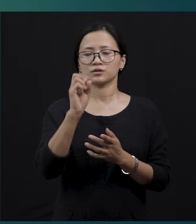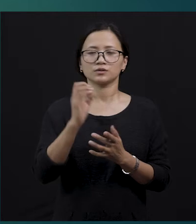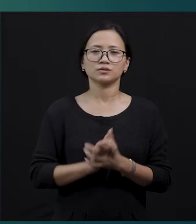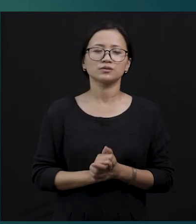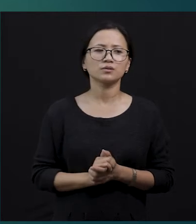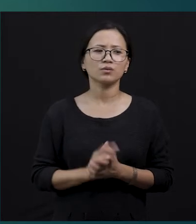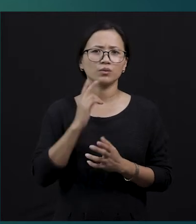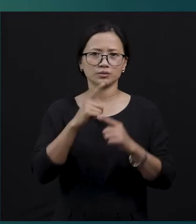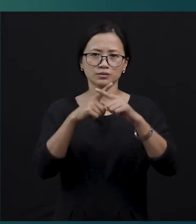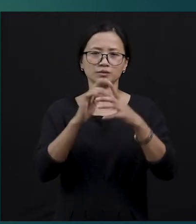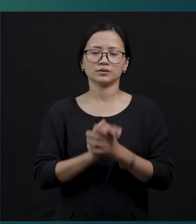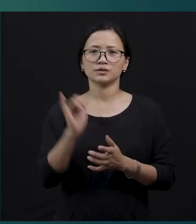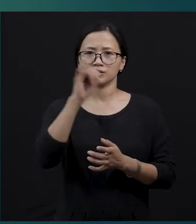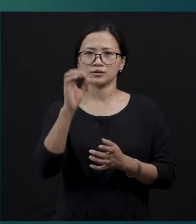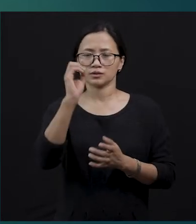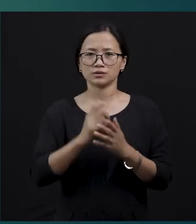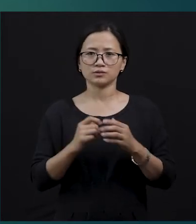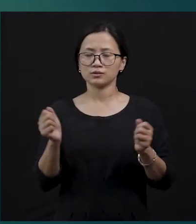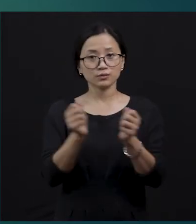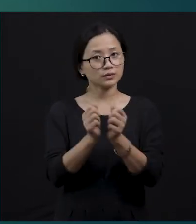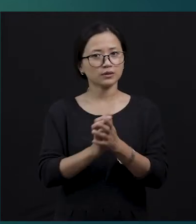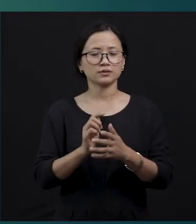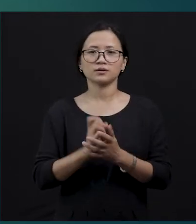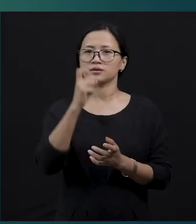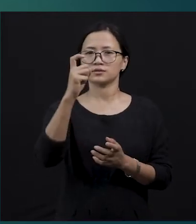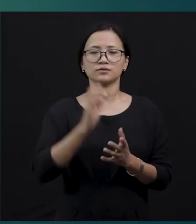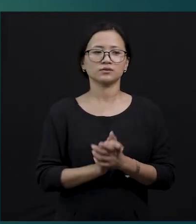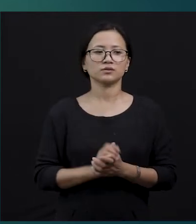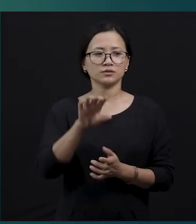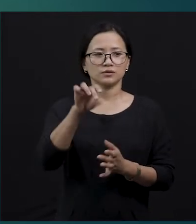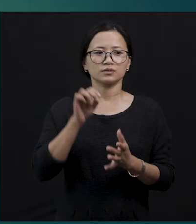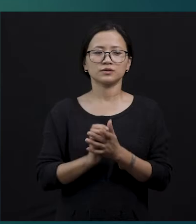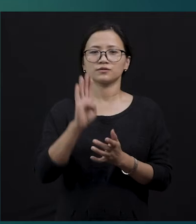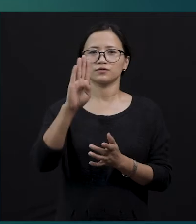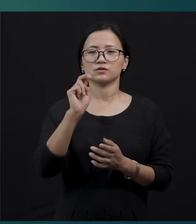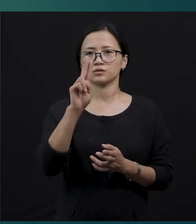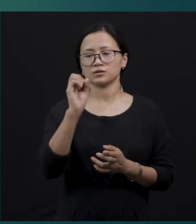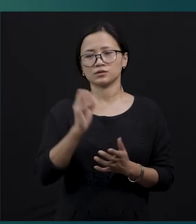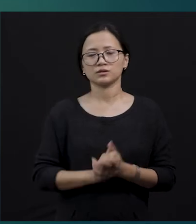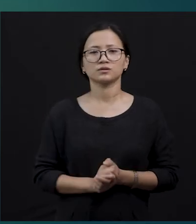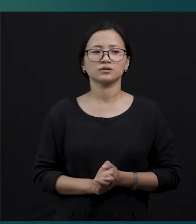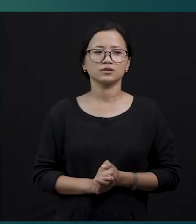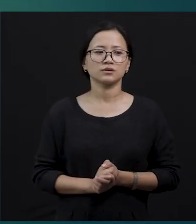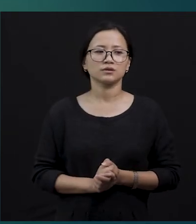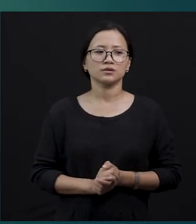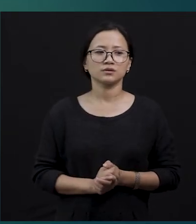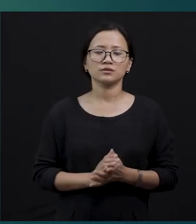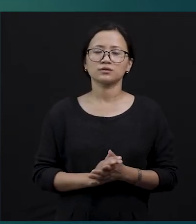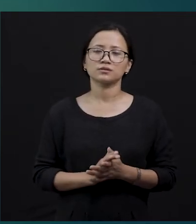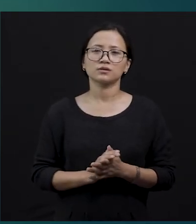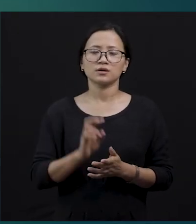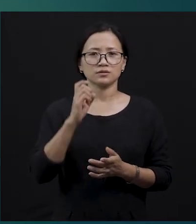420. When you multiply 60 with 7, you will get 420. Since we know that 7 into 6